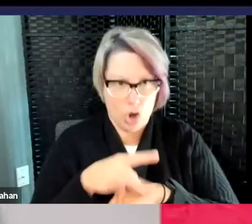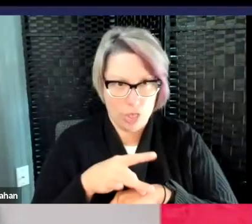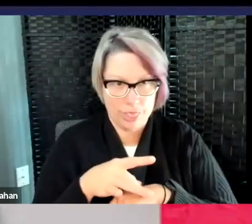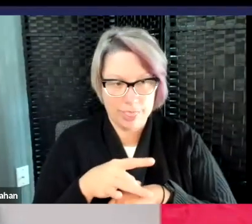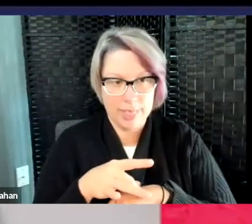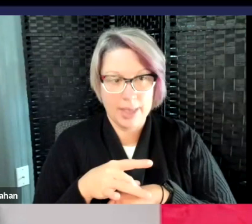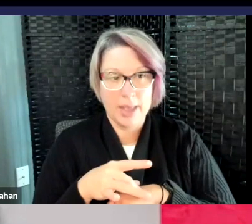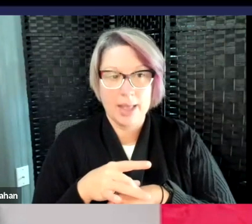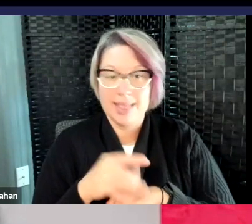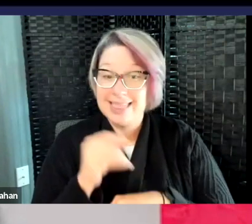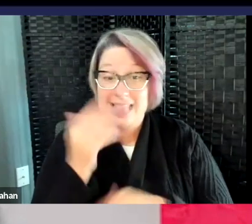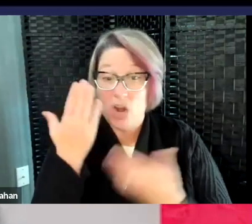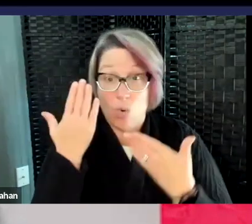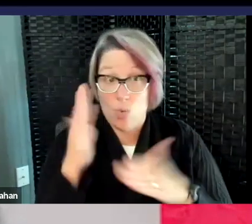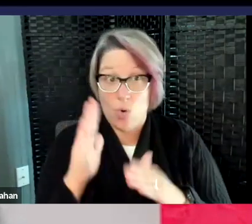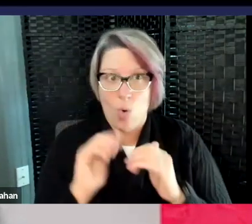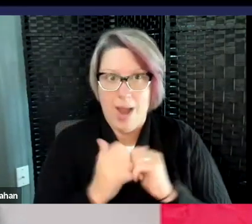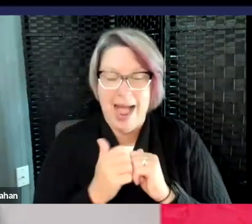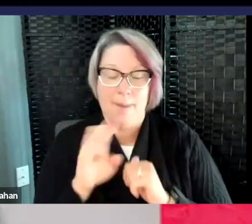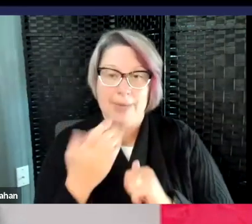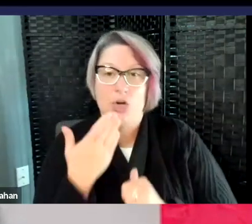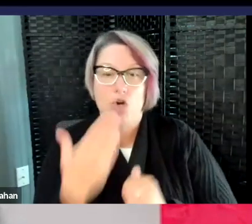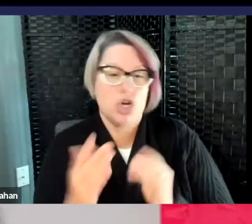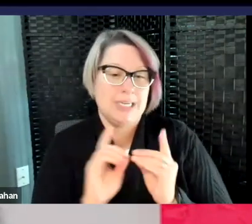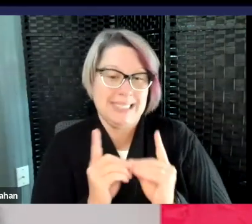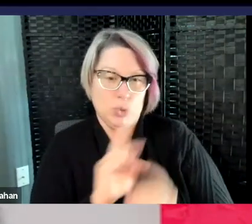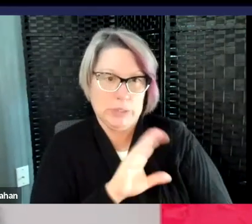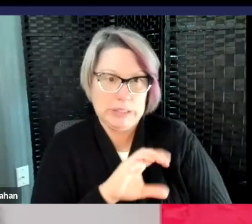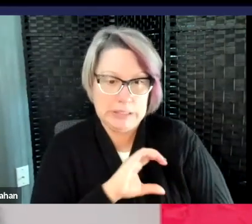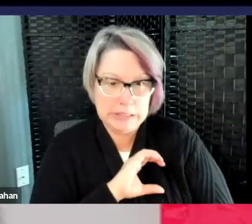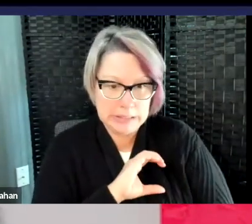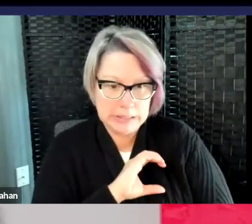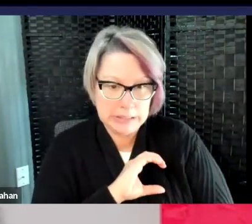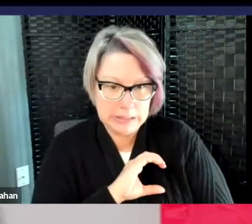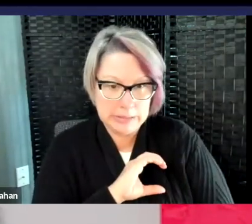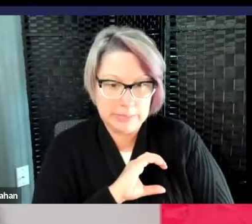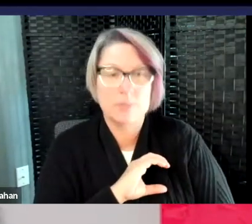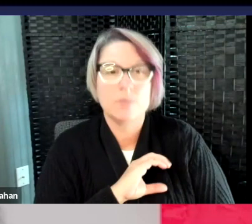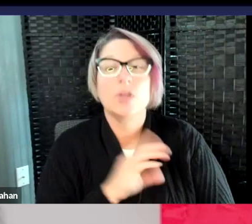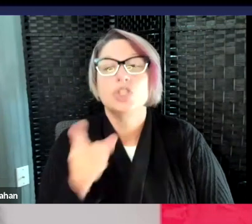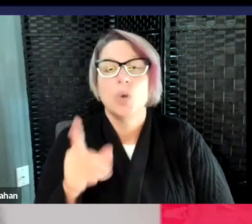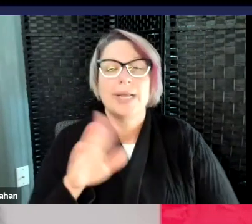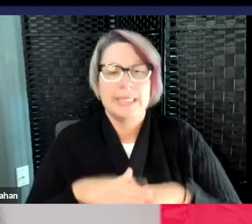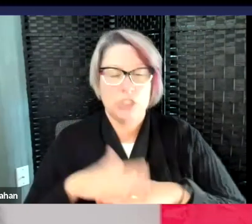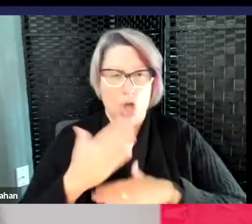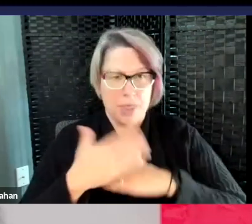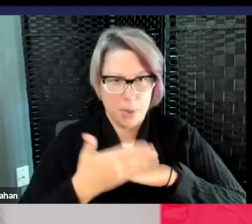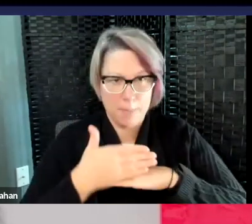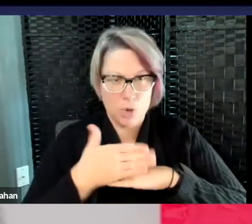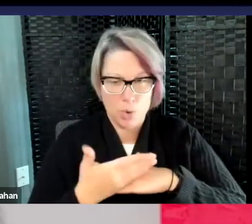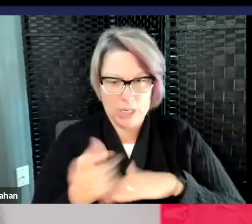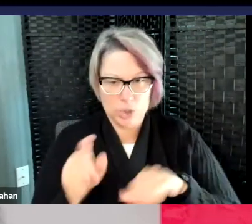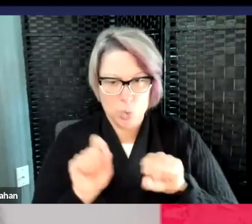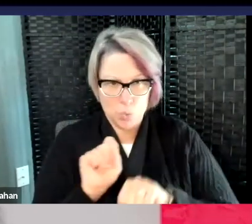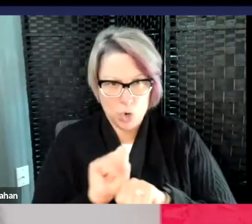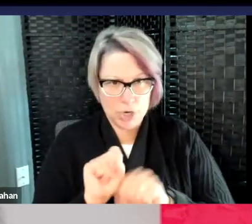and they don't really know how to be a good digital citizen, okay, and so he's on a computer right now, and he's working with